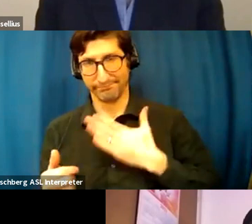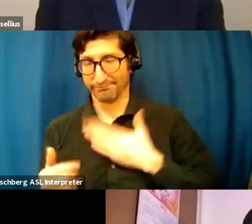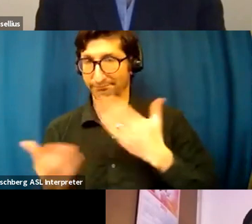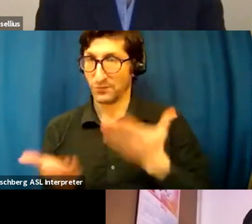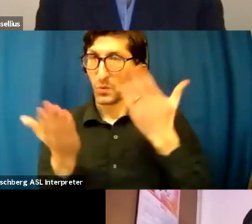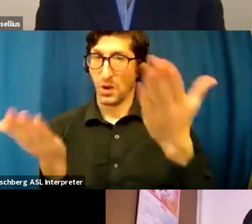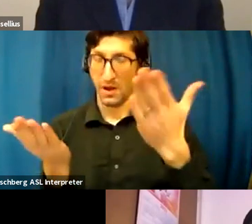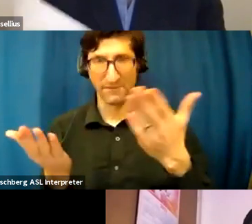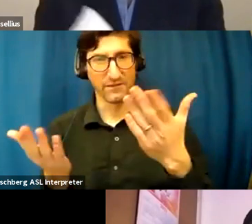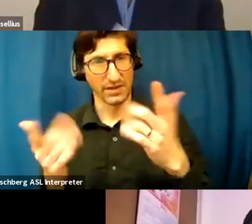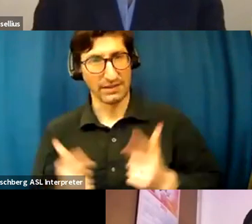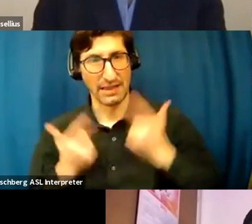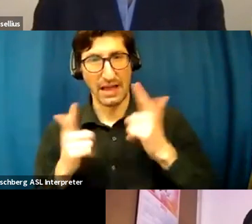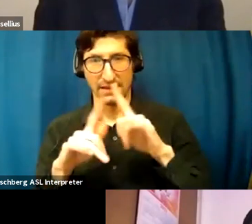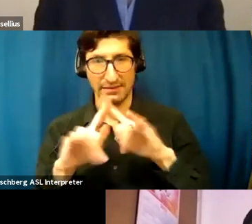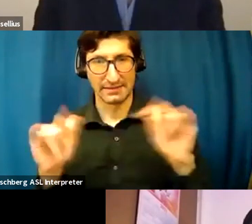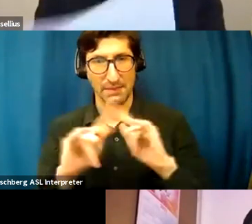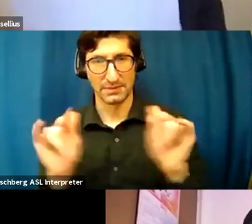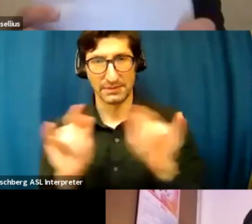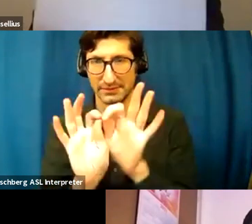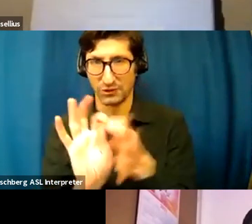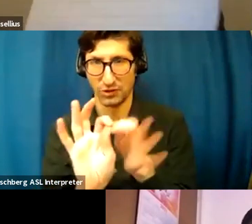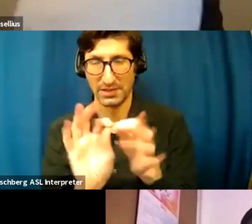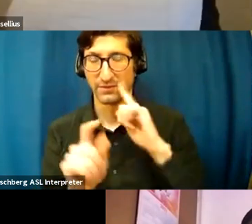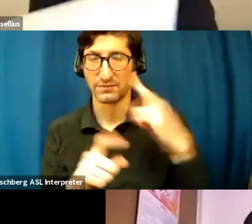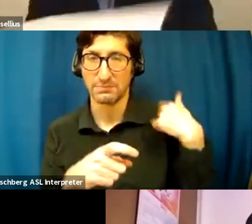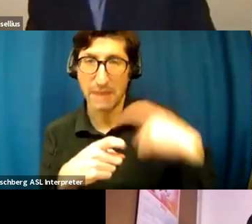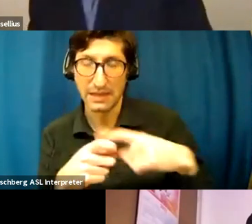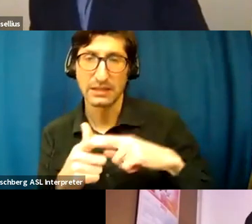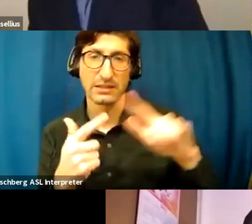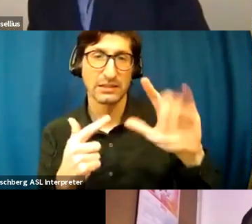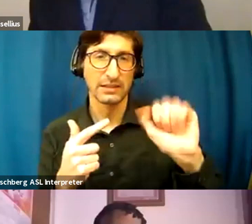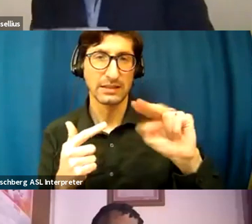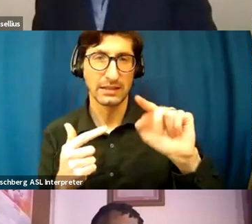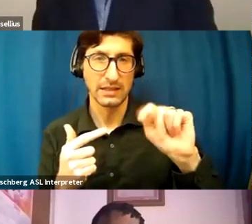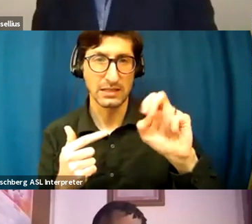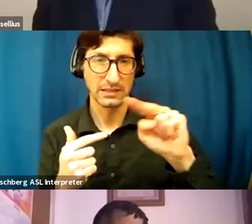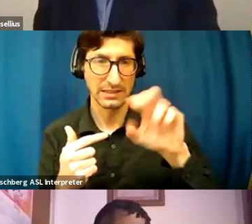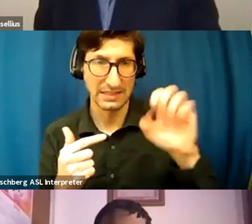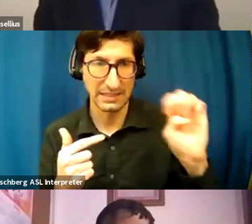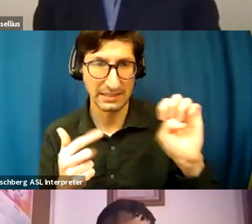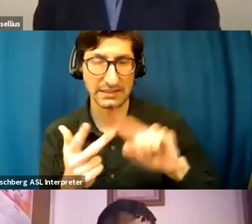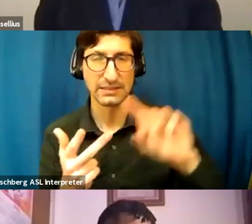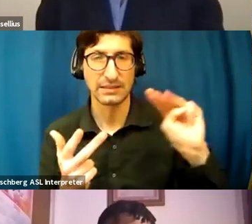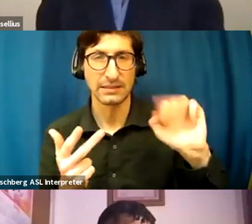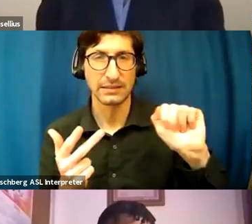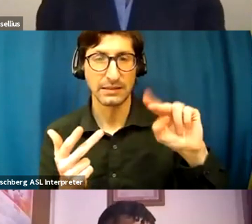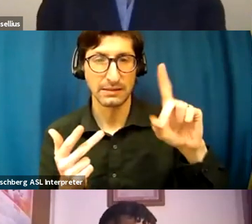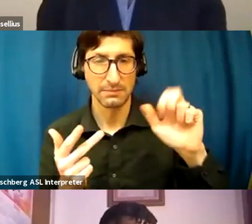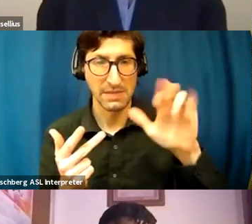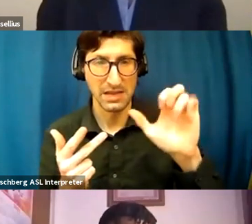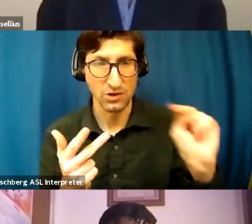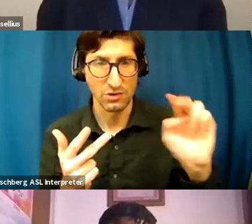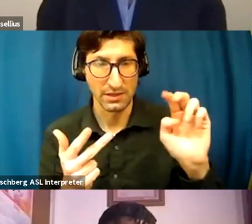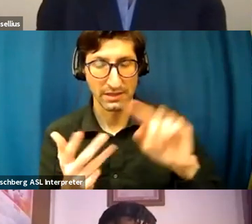live simultaneous interpretation in Spanish, Cantonese, Mandarin, Vietnamese, and